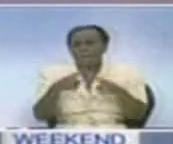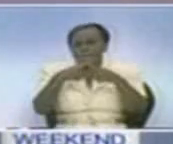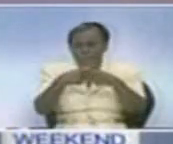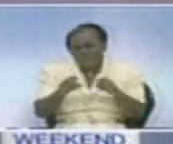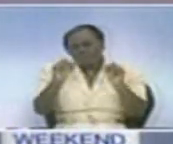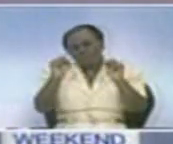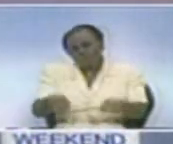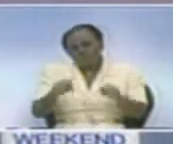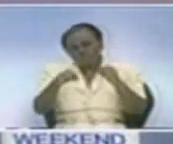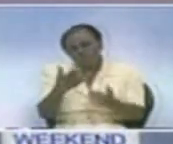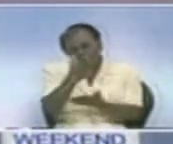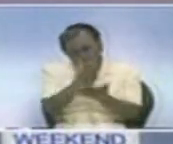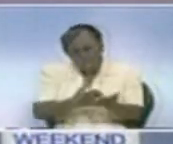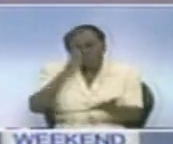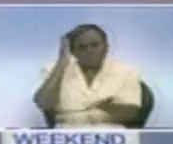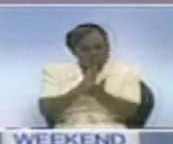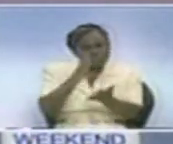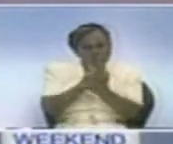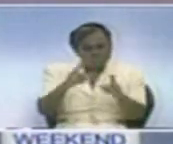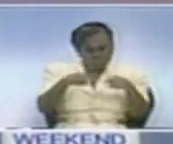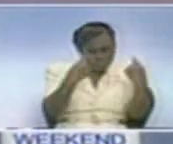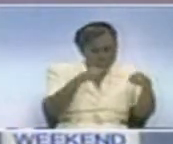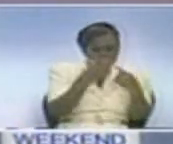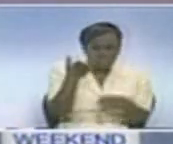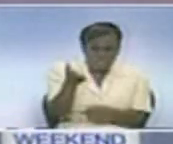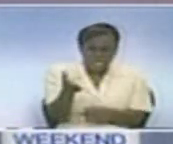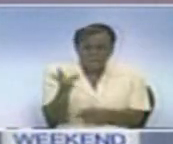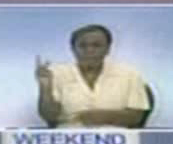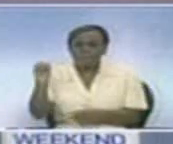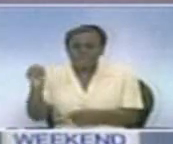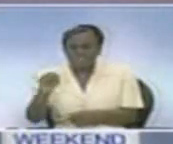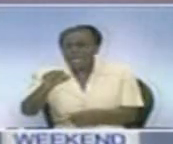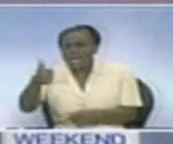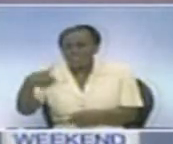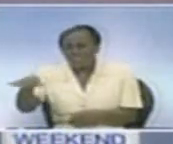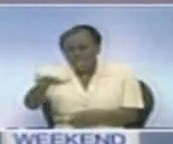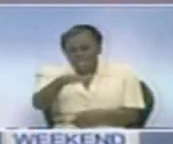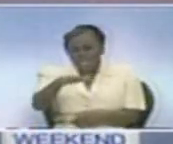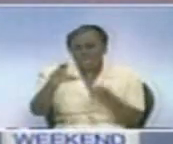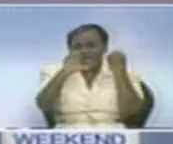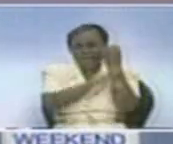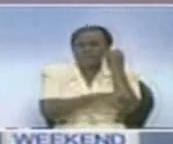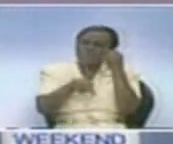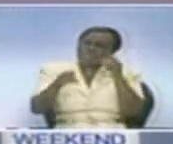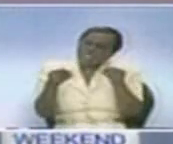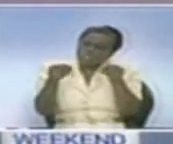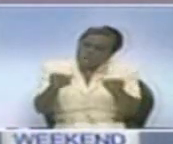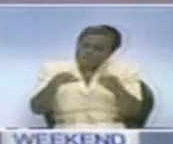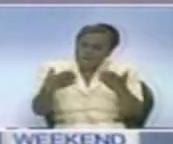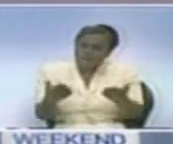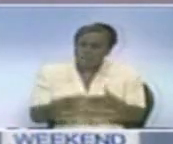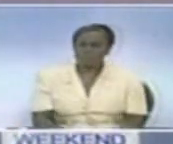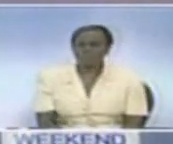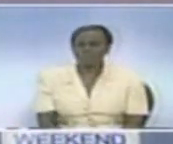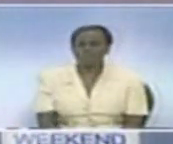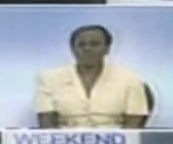there be some genuine victims, not just in Peketoni, but in other settlement schemes around the country, and how do we sort that out? You